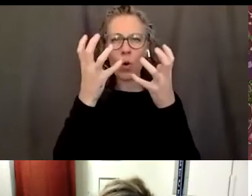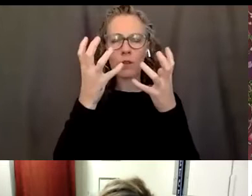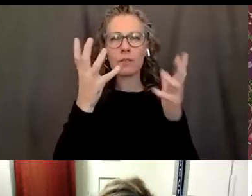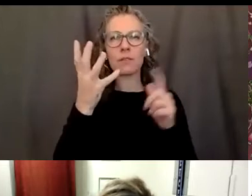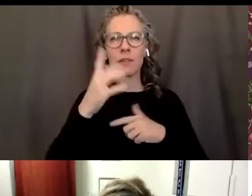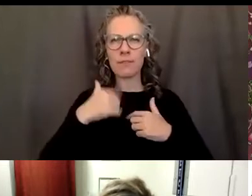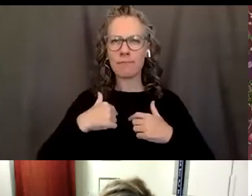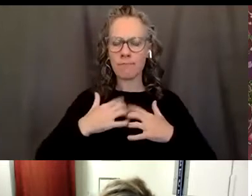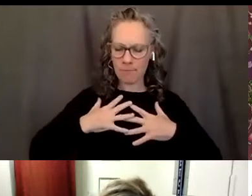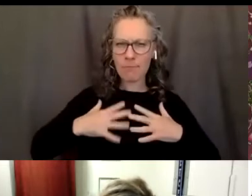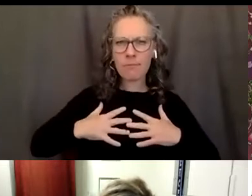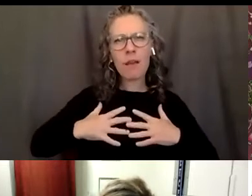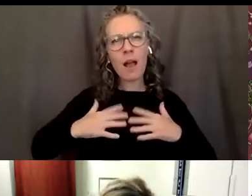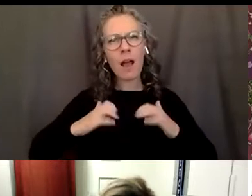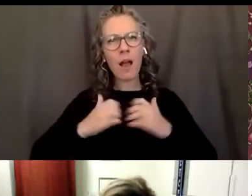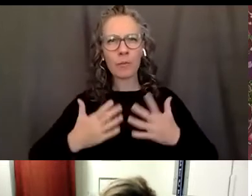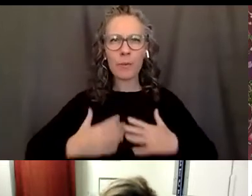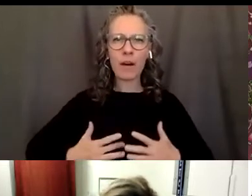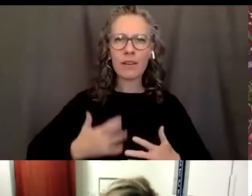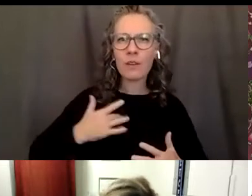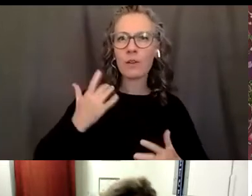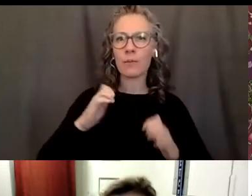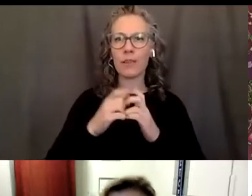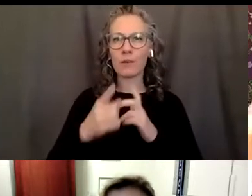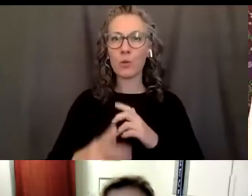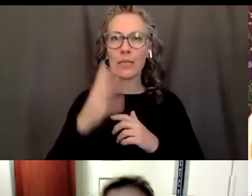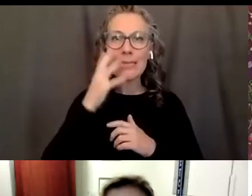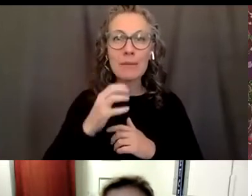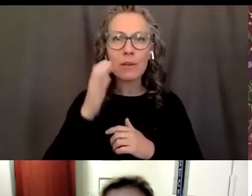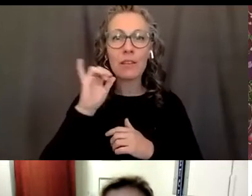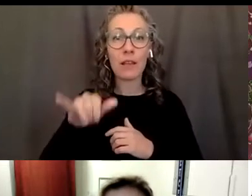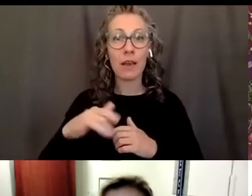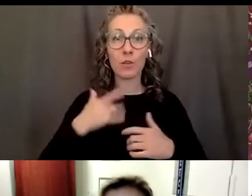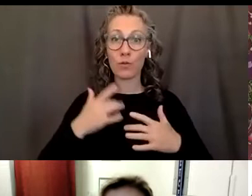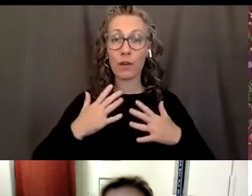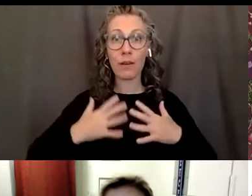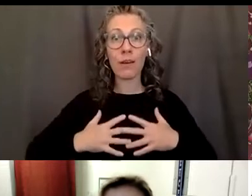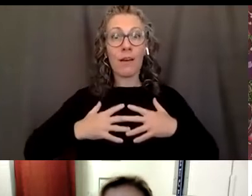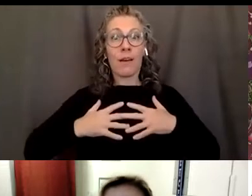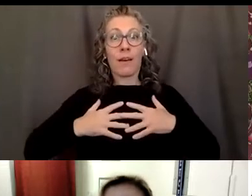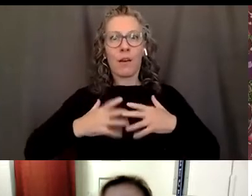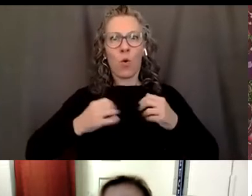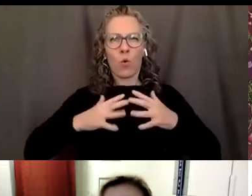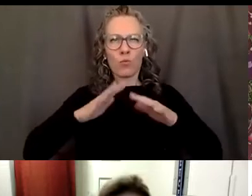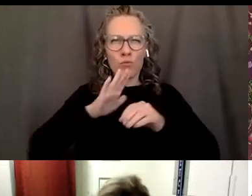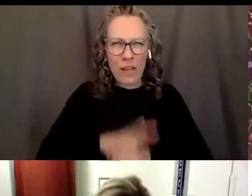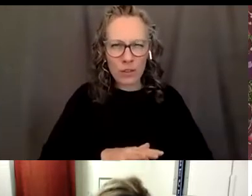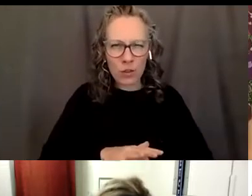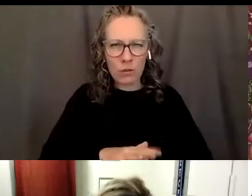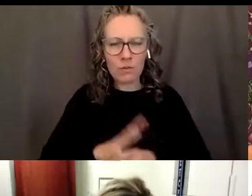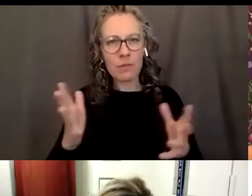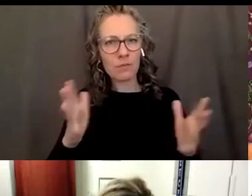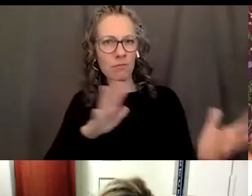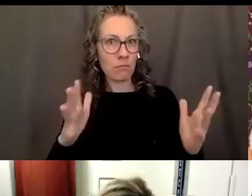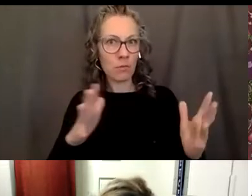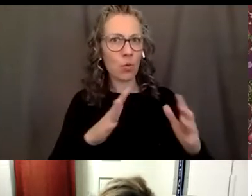how is your body experiencing that? How are you experiencing that? Do you feel uplifted, or do you feel pressured, or do you feel